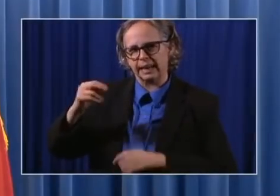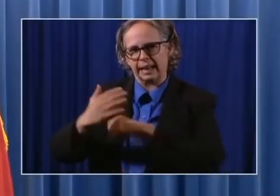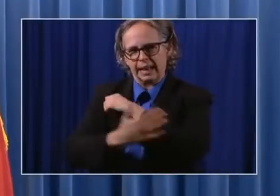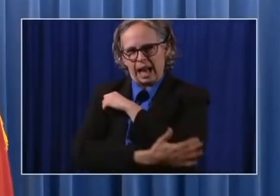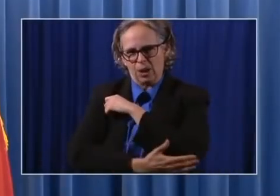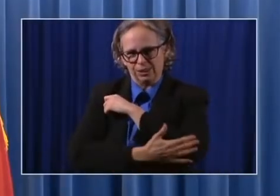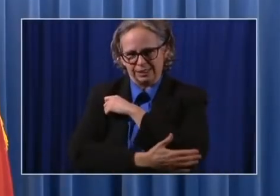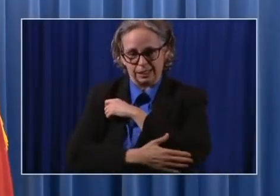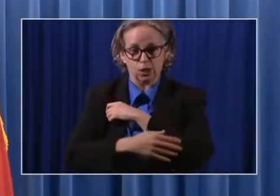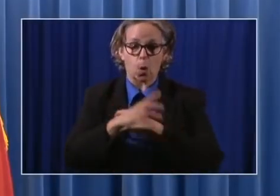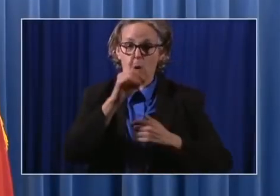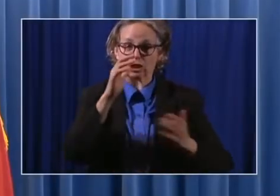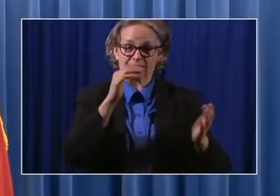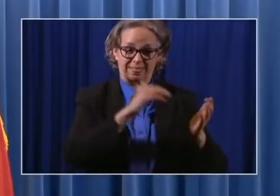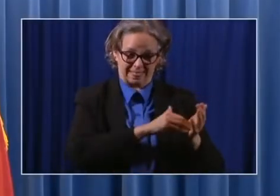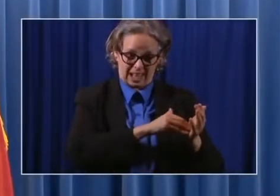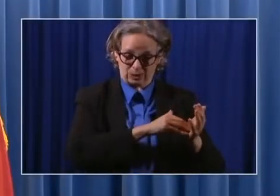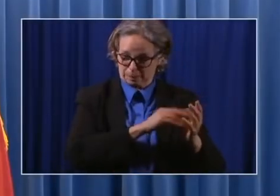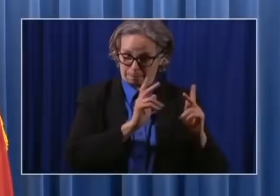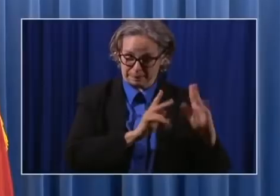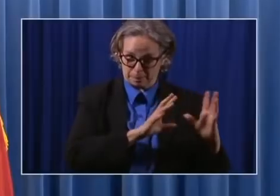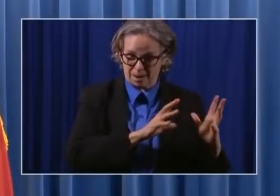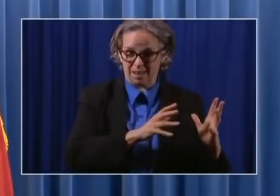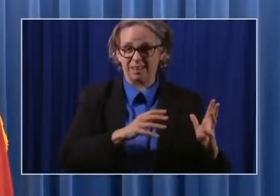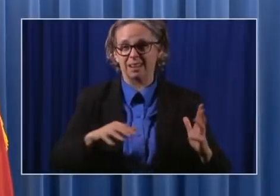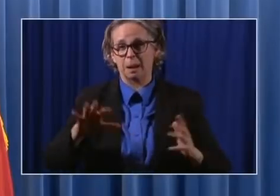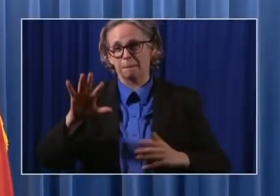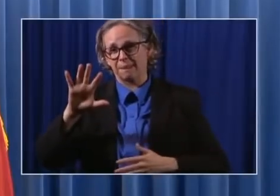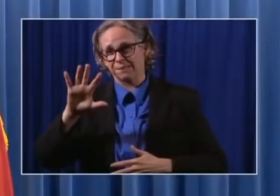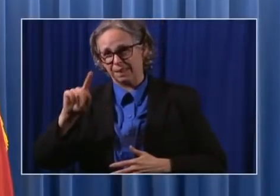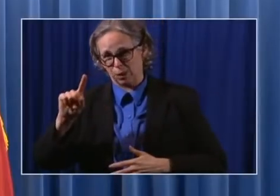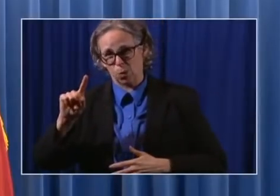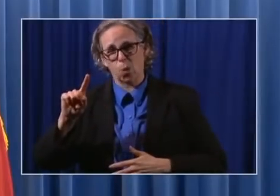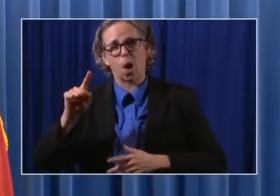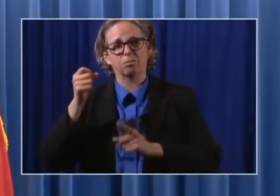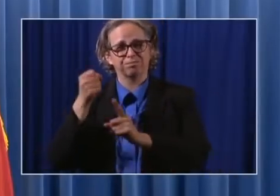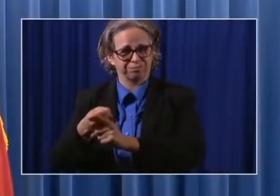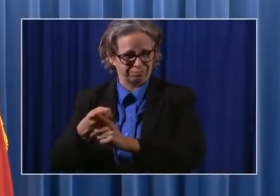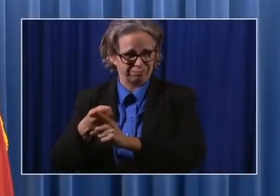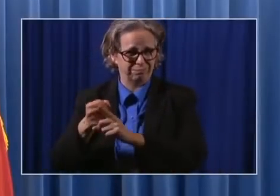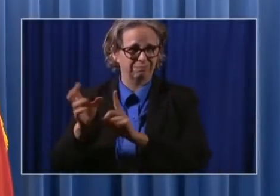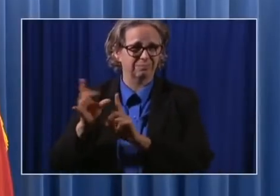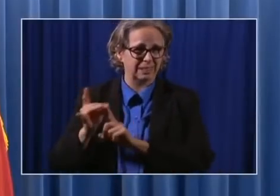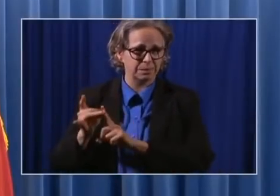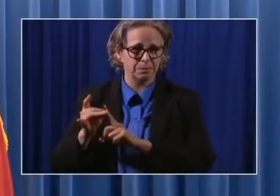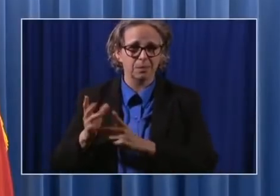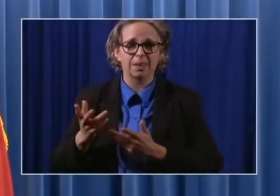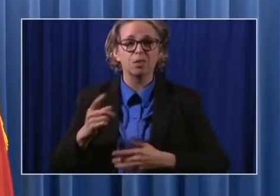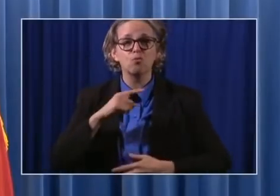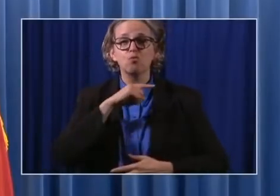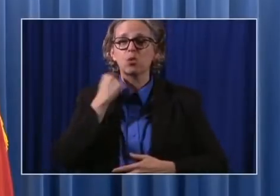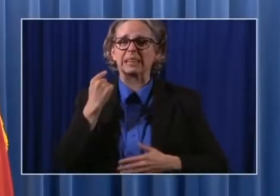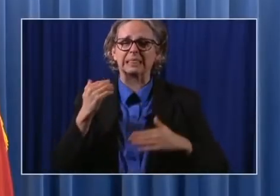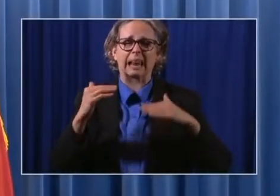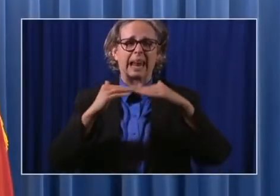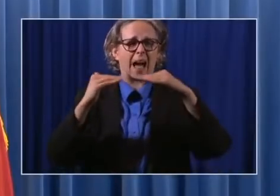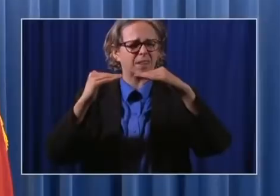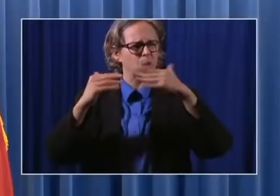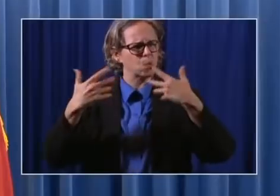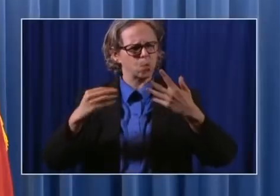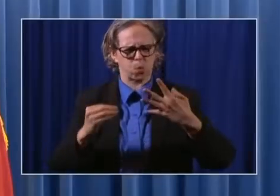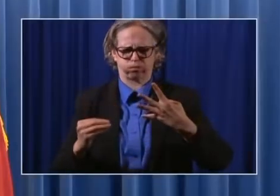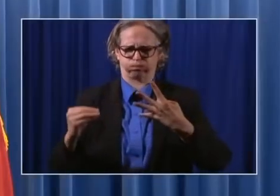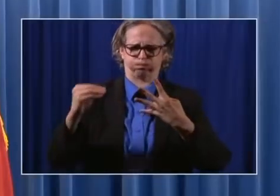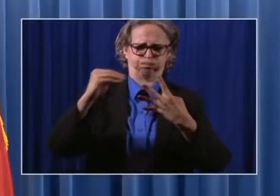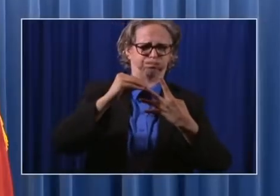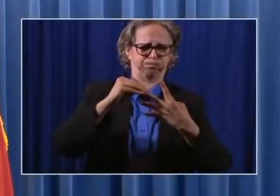at a risk level 3, red. Hardin County is also seeing an increase in the number of people seeking medical care for coronavirus.